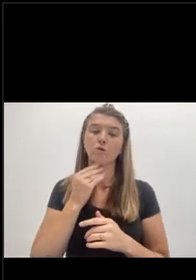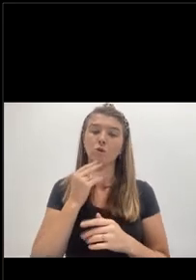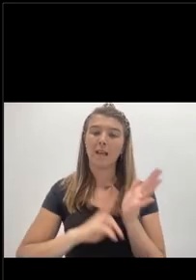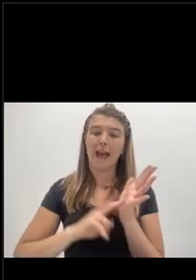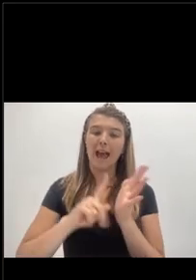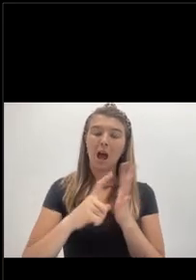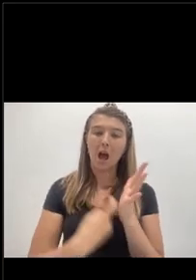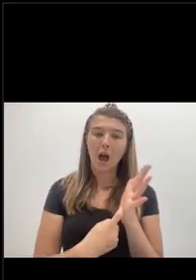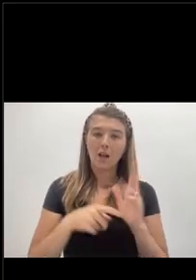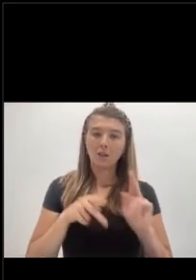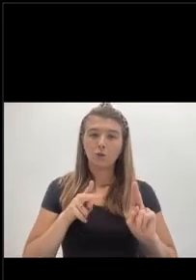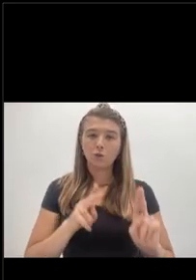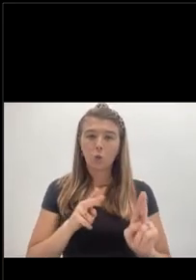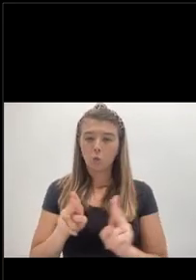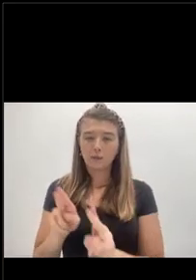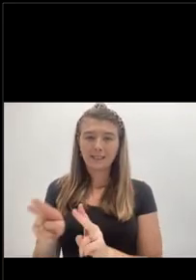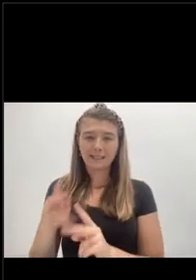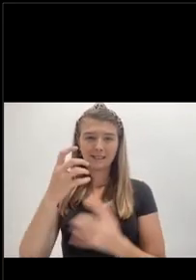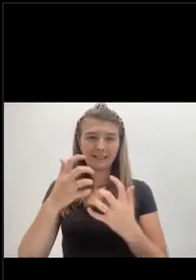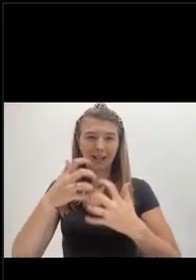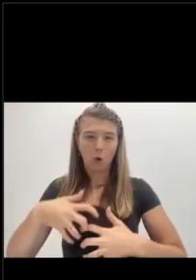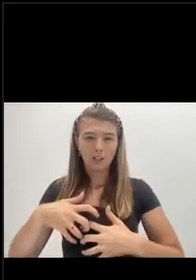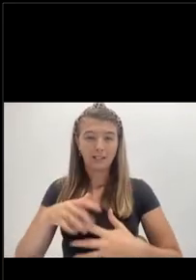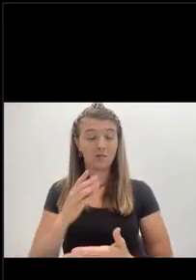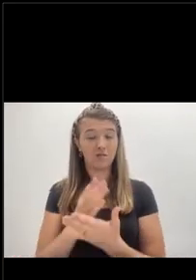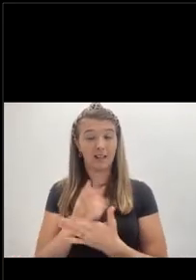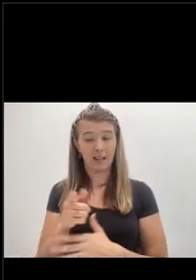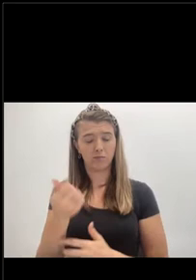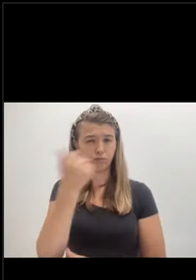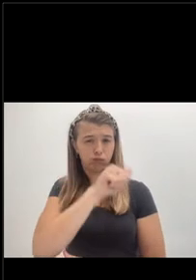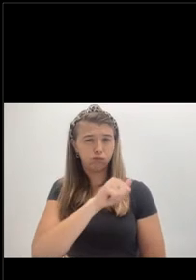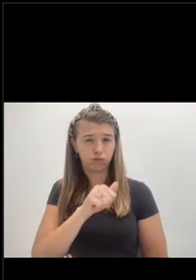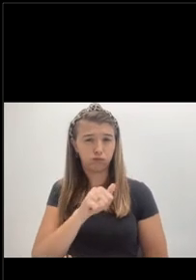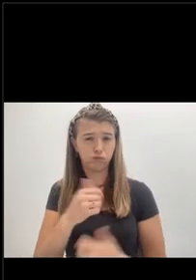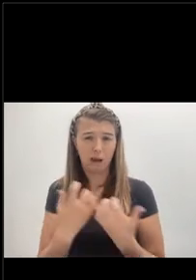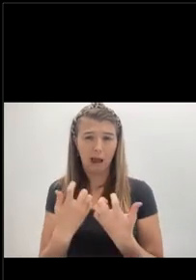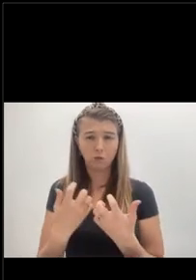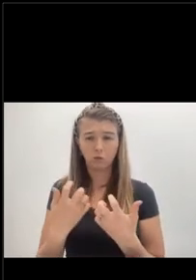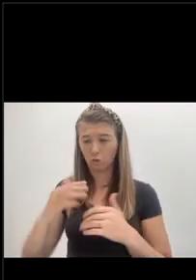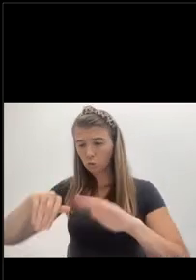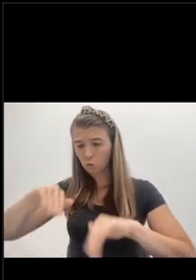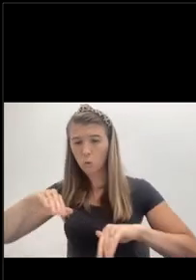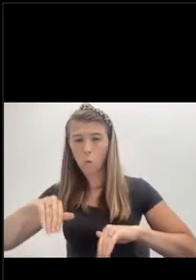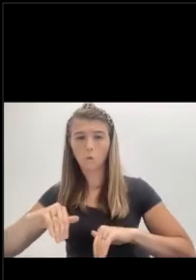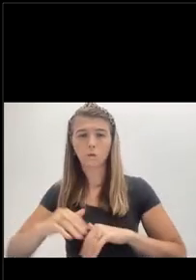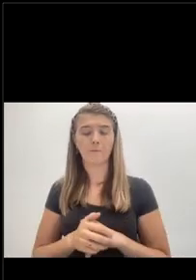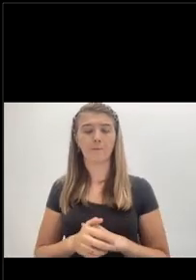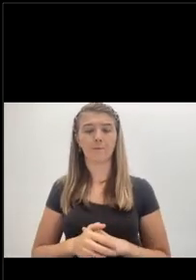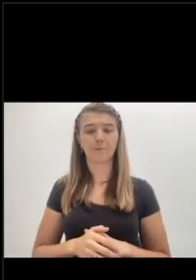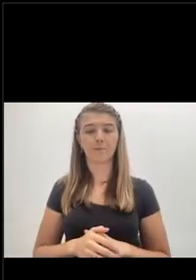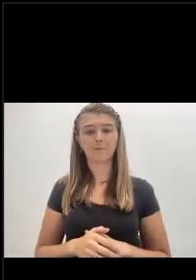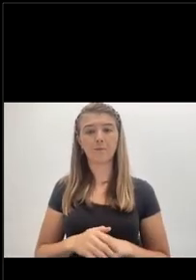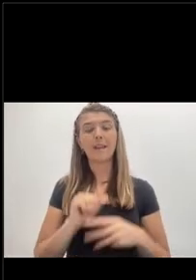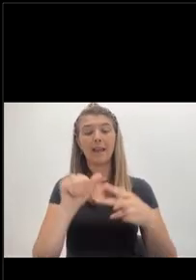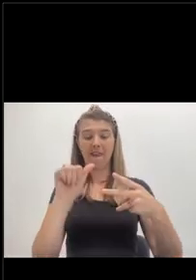are quite ubiquitous really in the materials waste and waste handling environments. We then have a